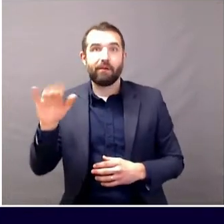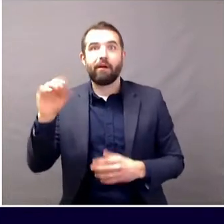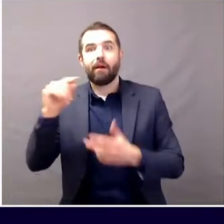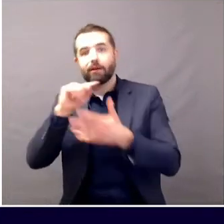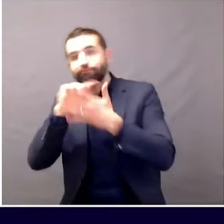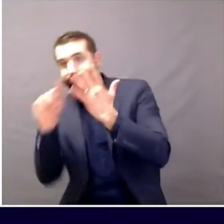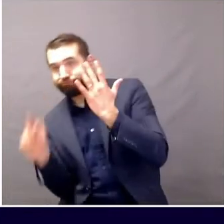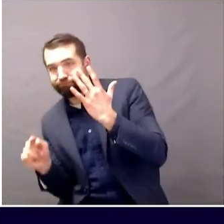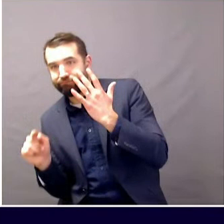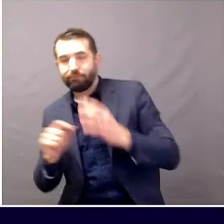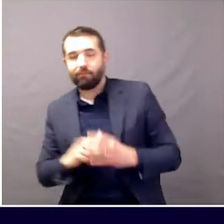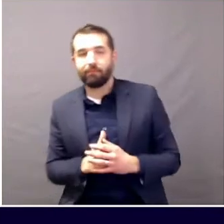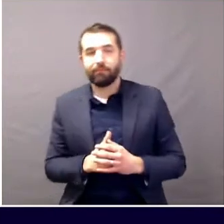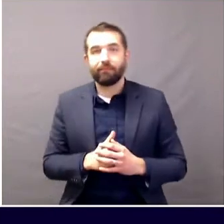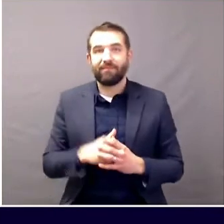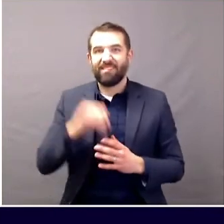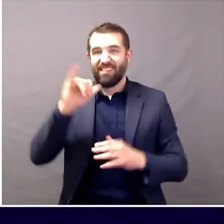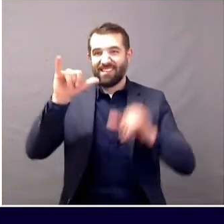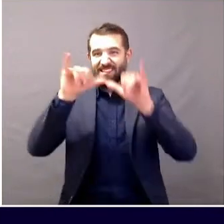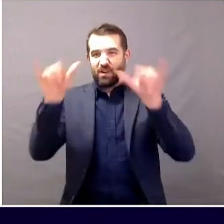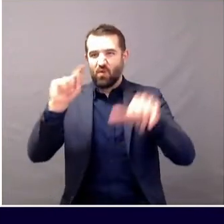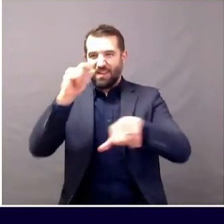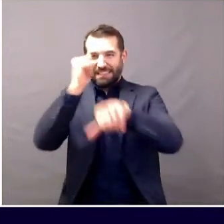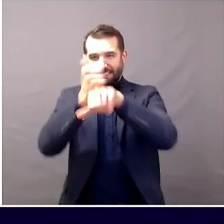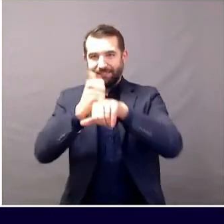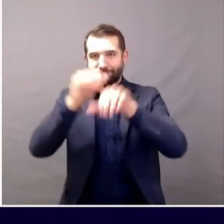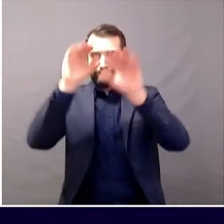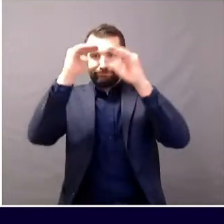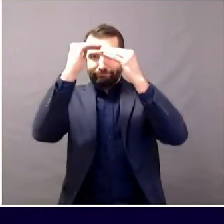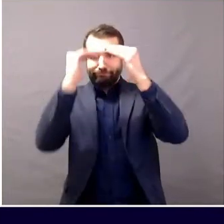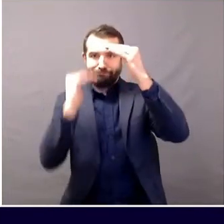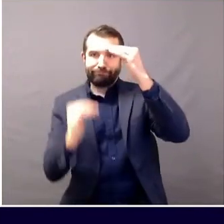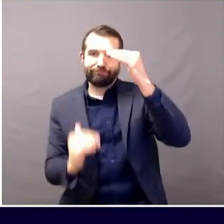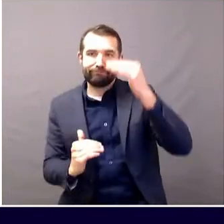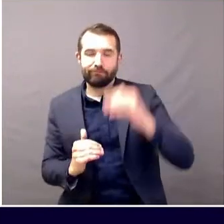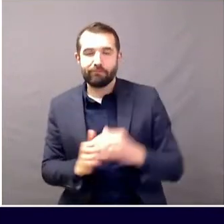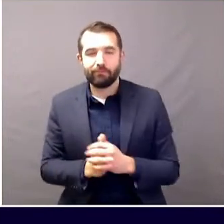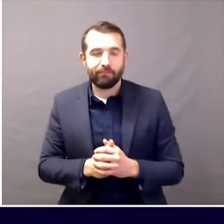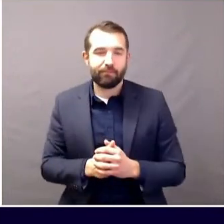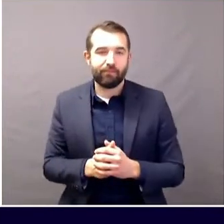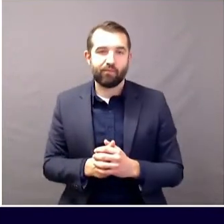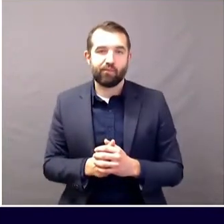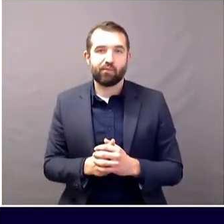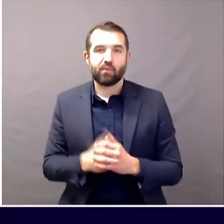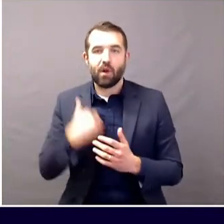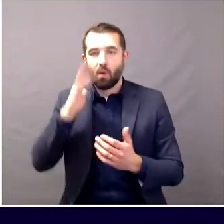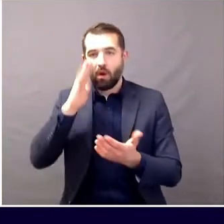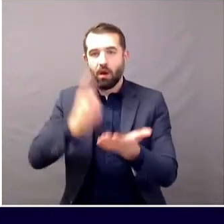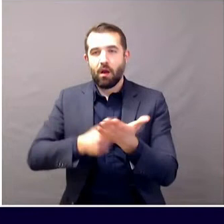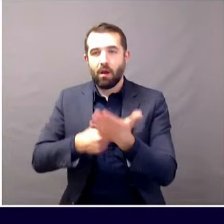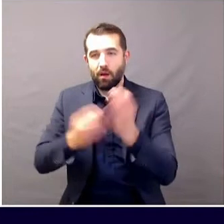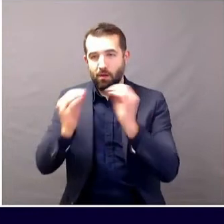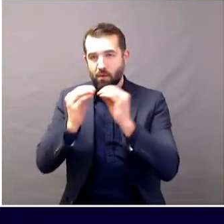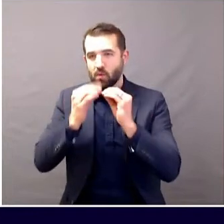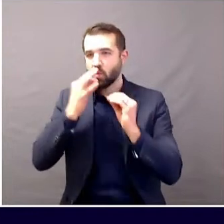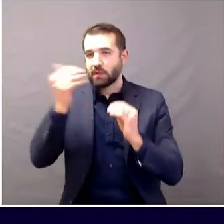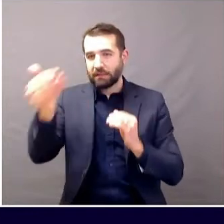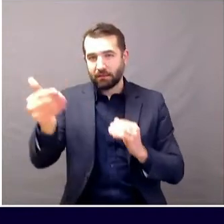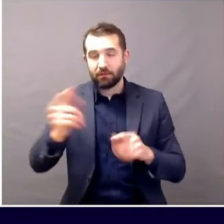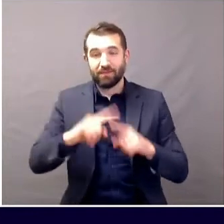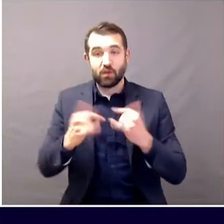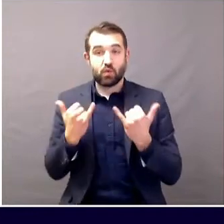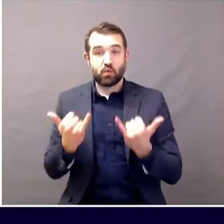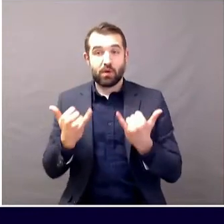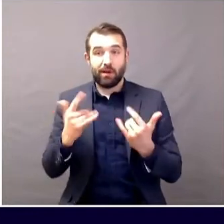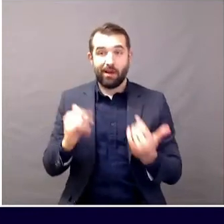got to be something we keep in mind right now as well. But I'm sure we'll discuss that in a bit. I'd like to turn things over to Dr. Pollard to talk